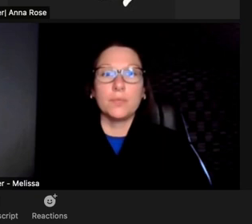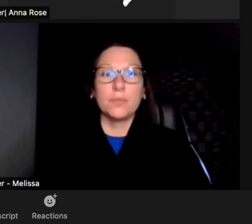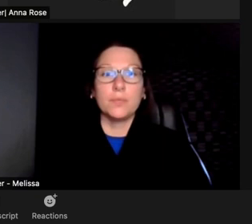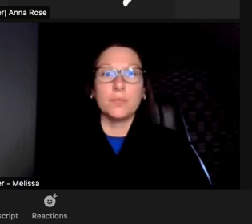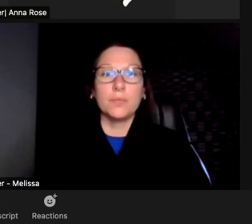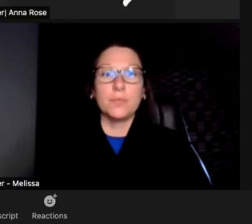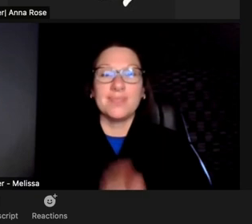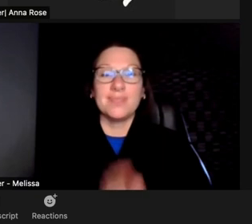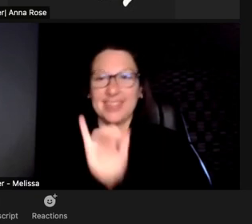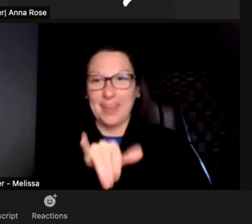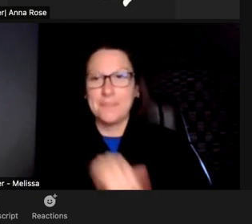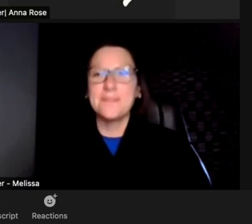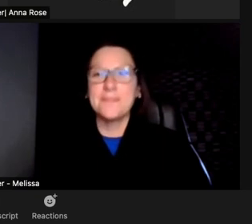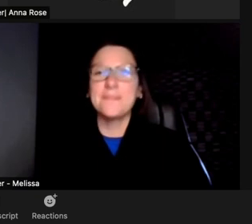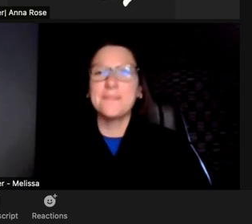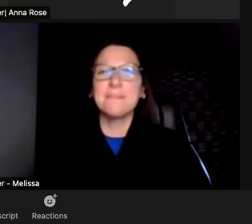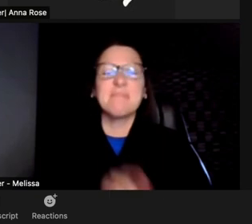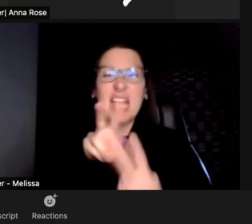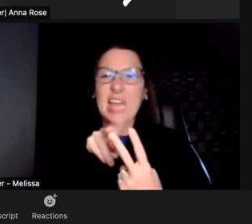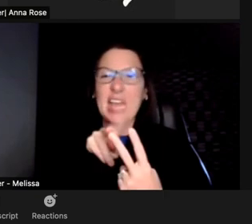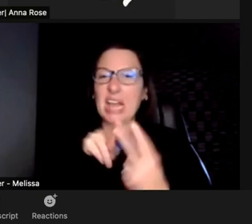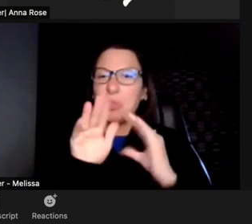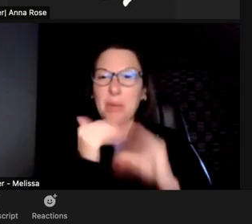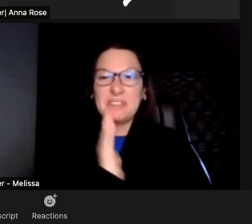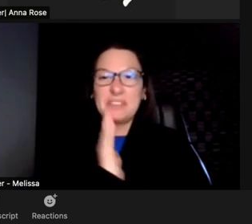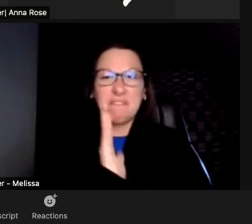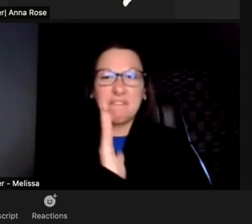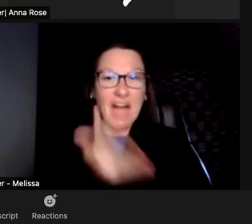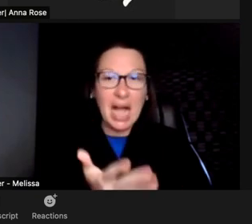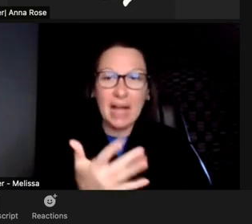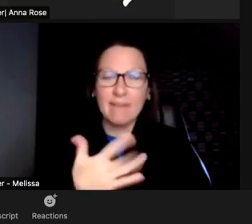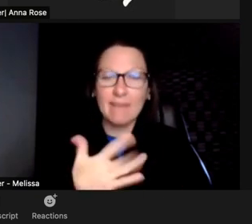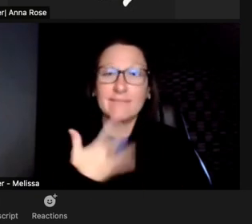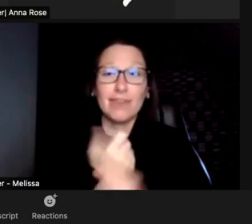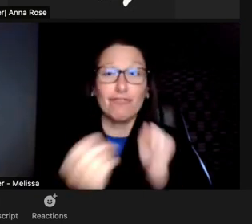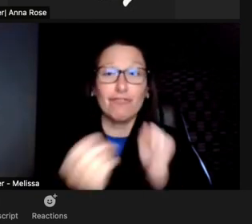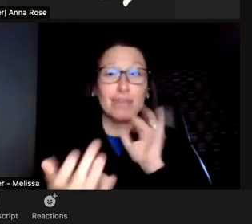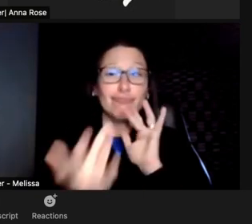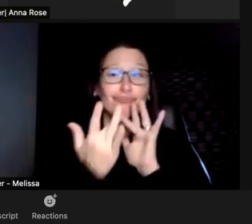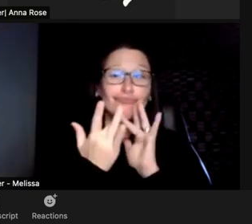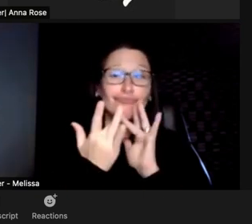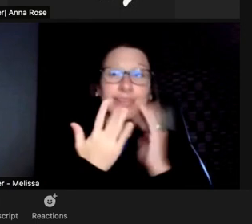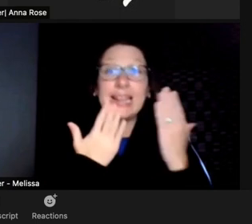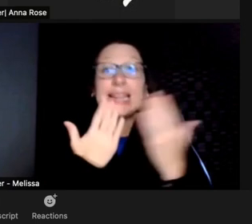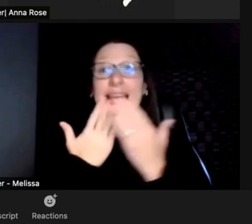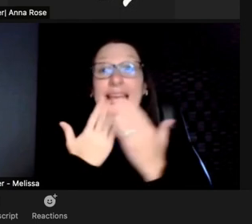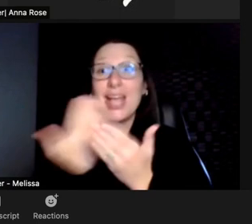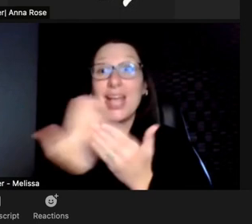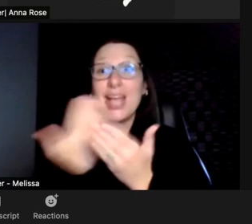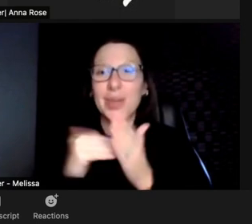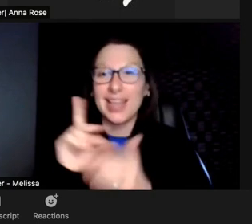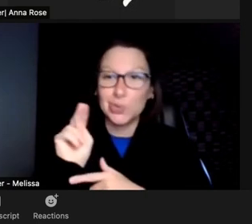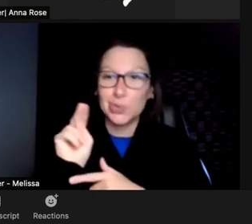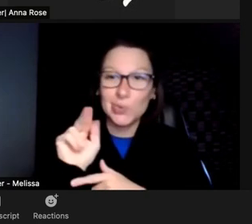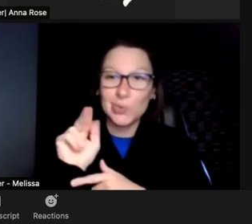There we go. So either one is good. Feel free to reach out to me. Thank you so much again to